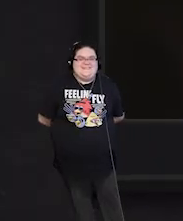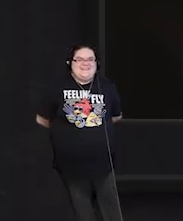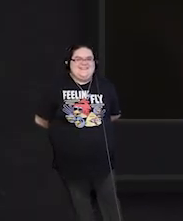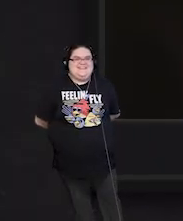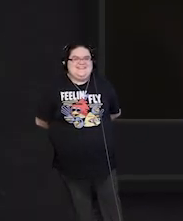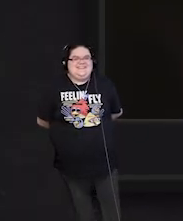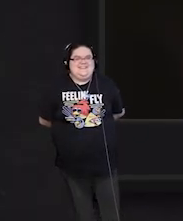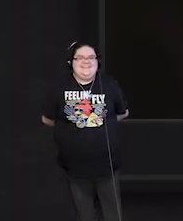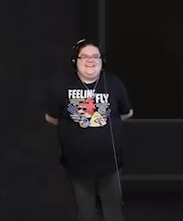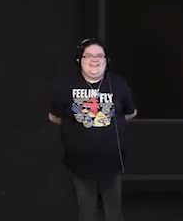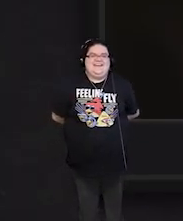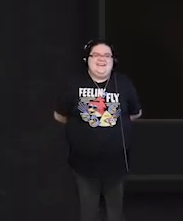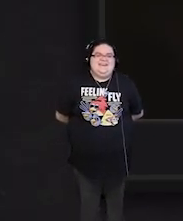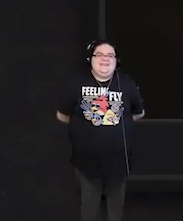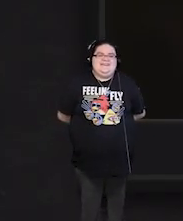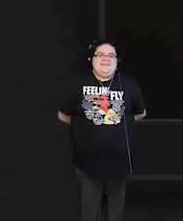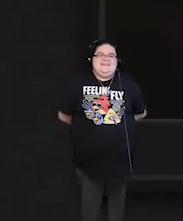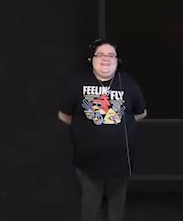I would.